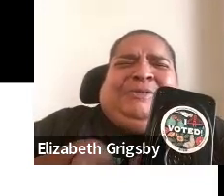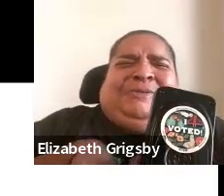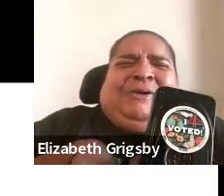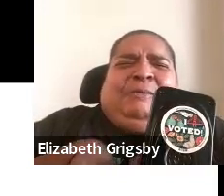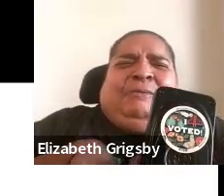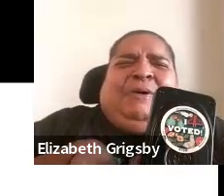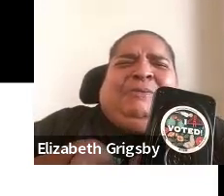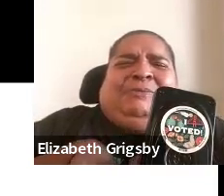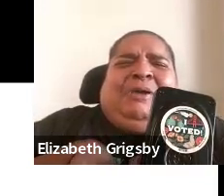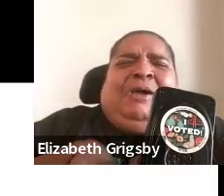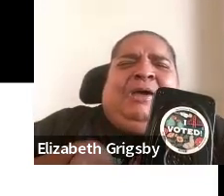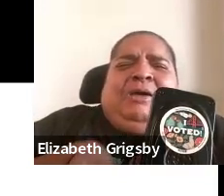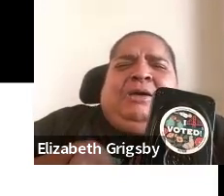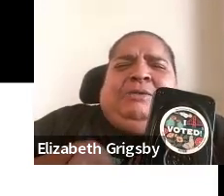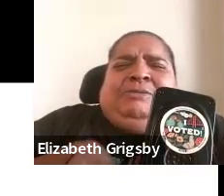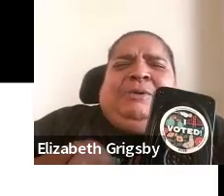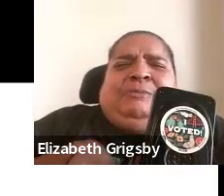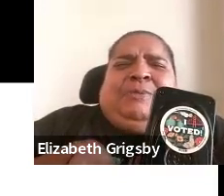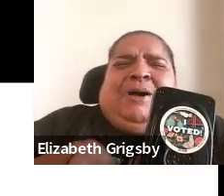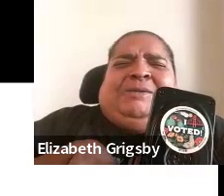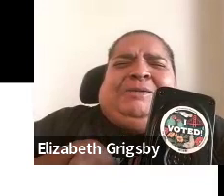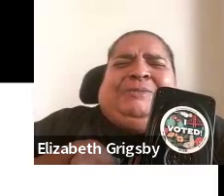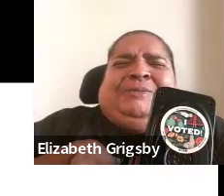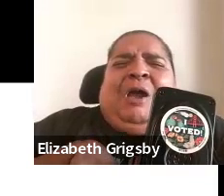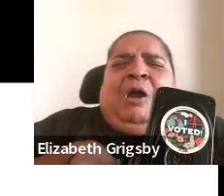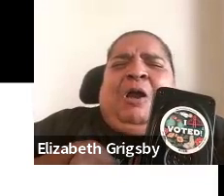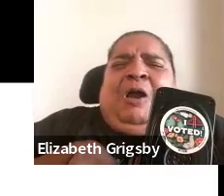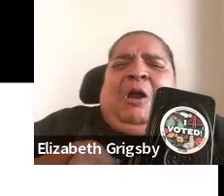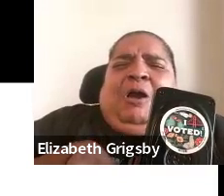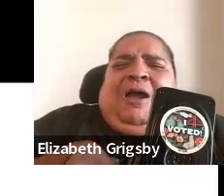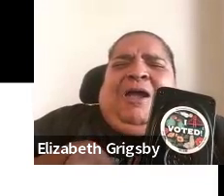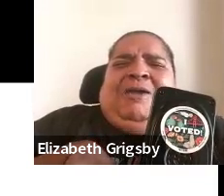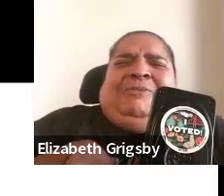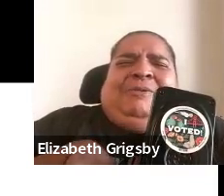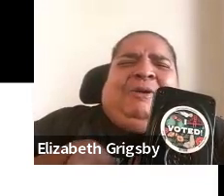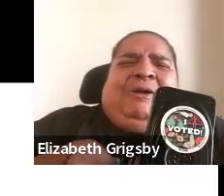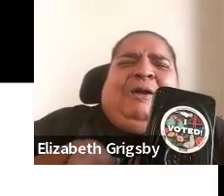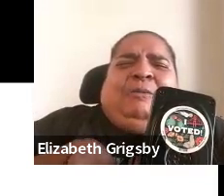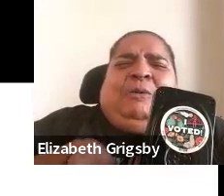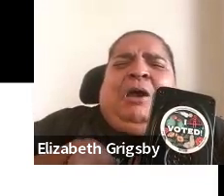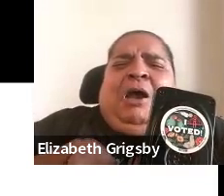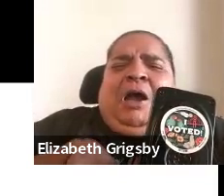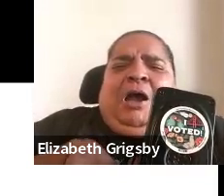know anything about their body, and they're